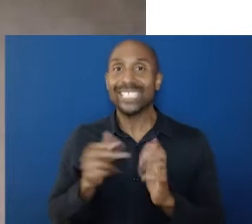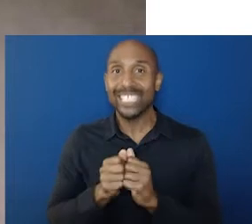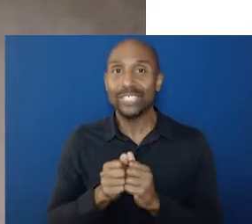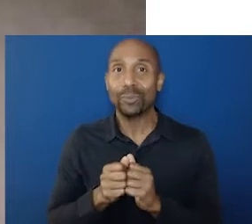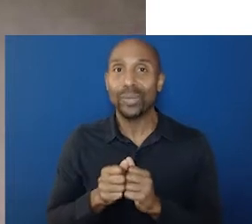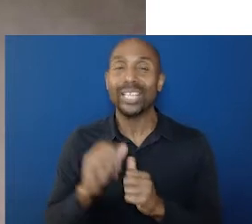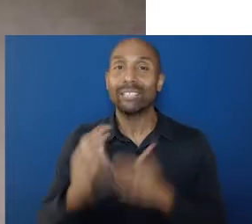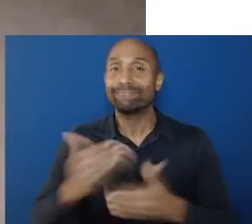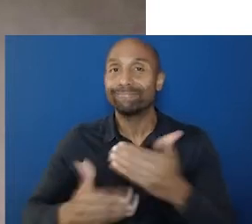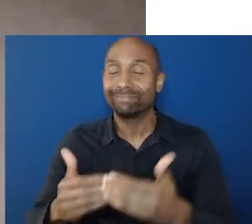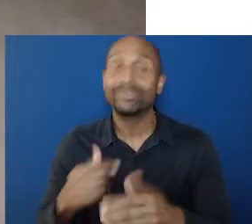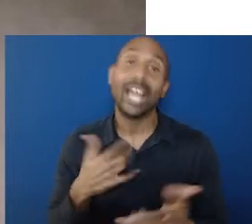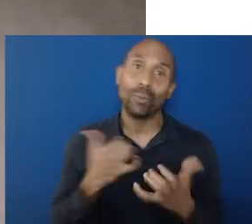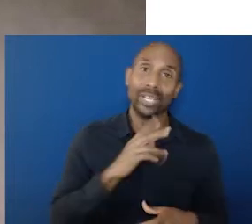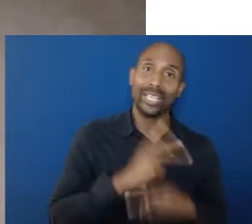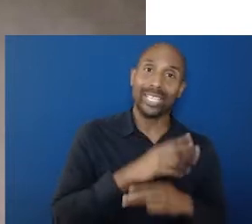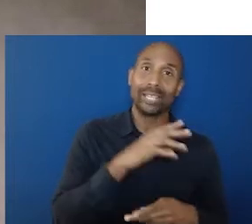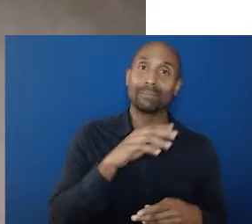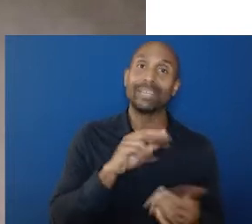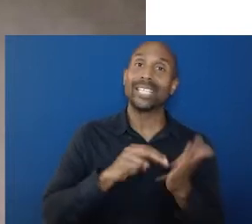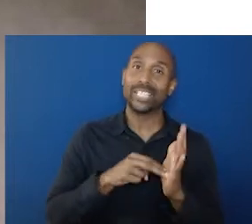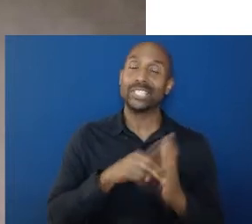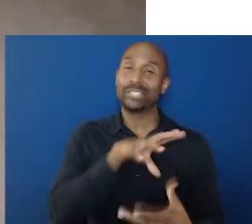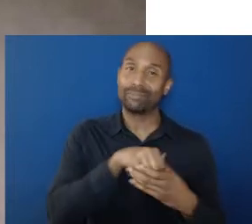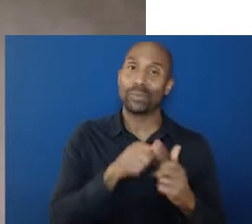characterizes the craft person's journey.